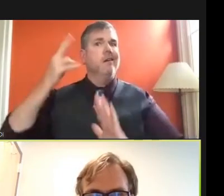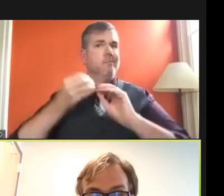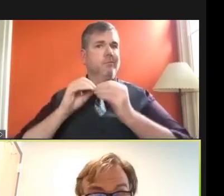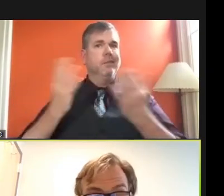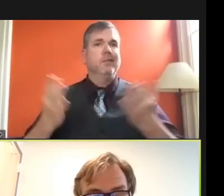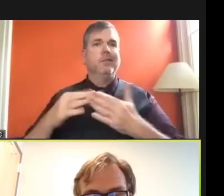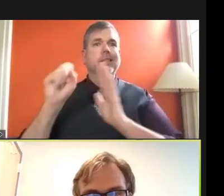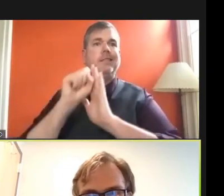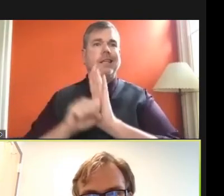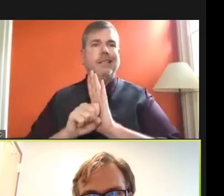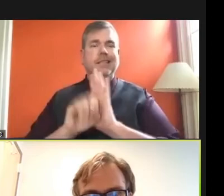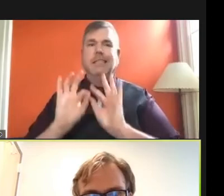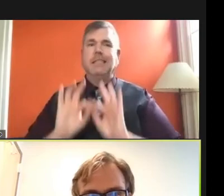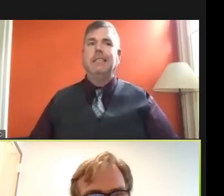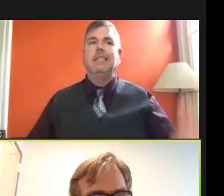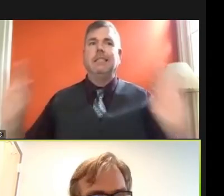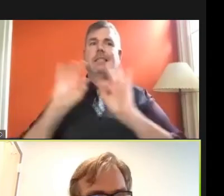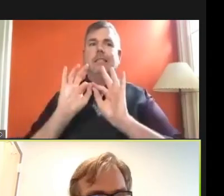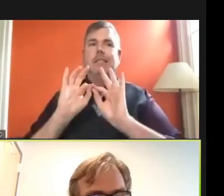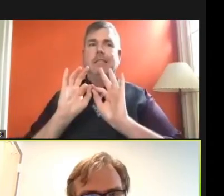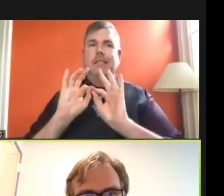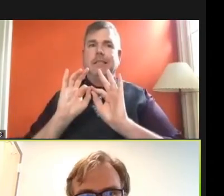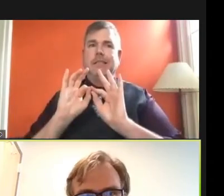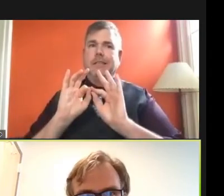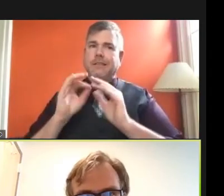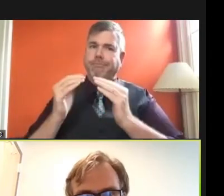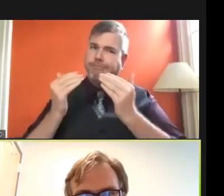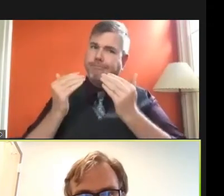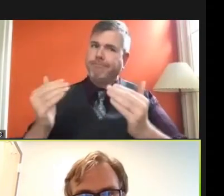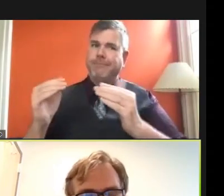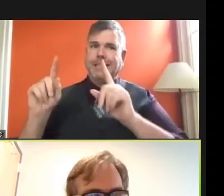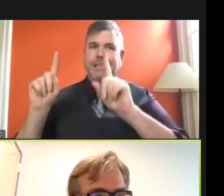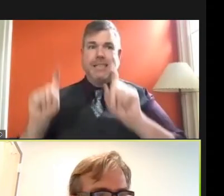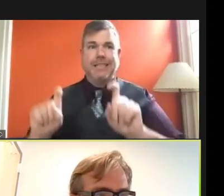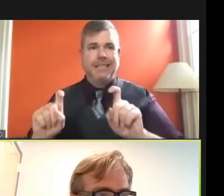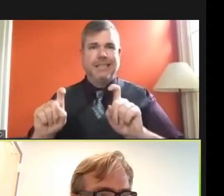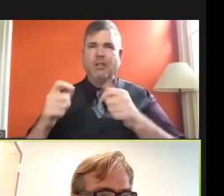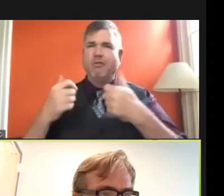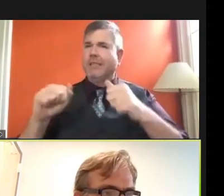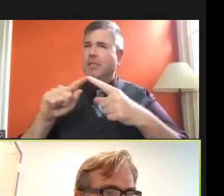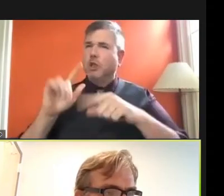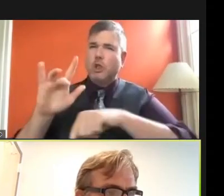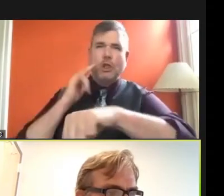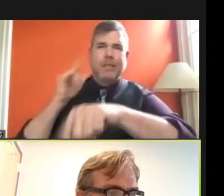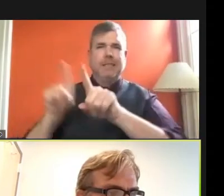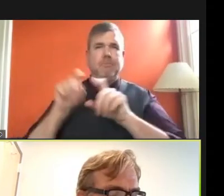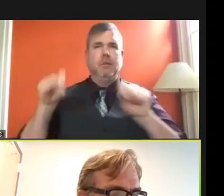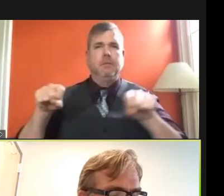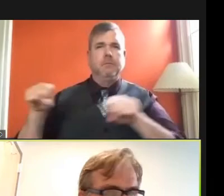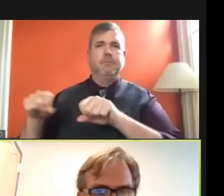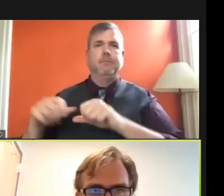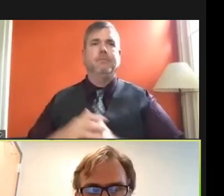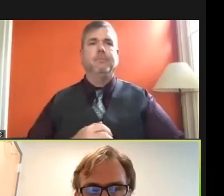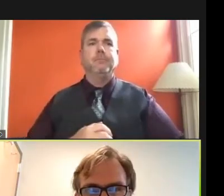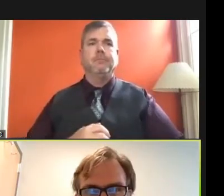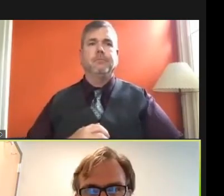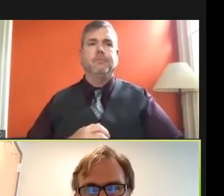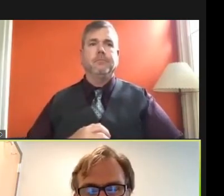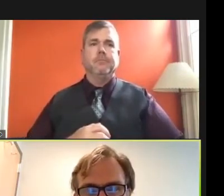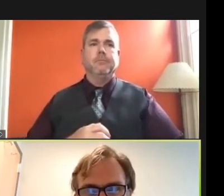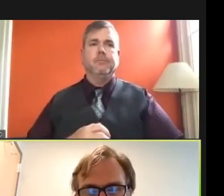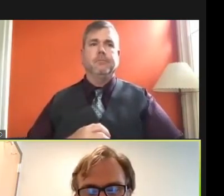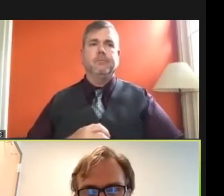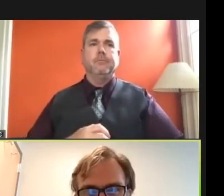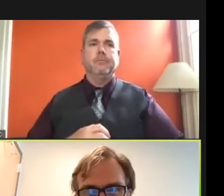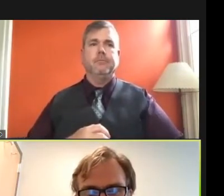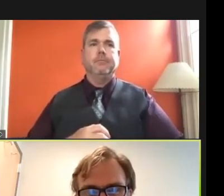the dynamic and intervening as early as possible in the cases where we're seeing them. One of the realities is that